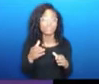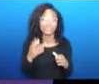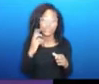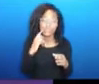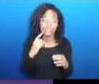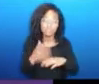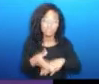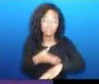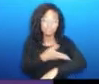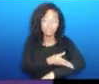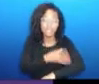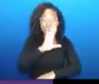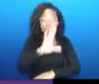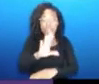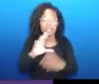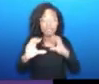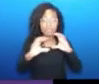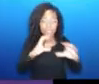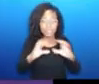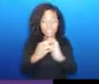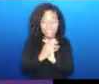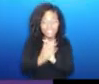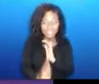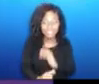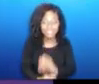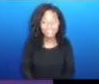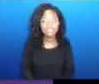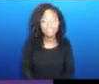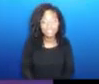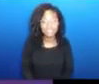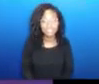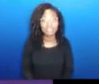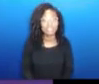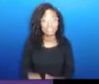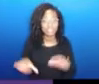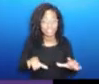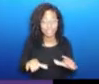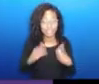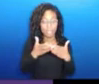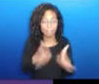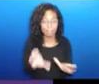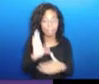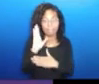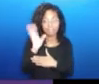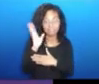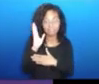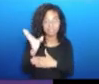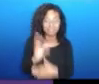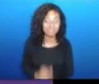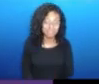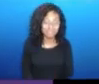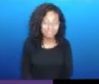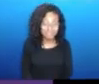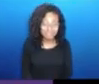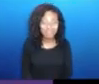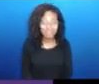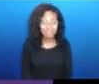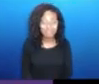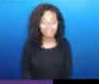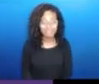joining public such as postmaster.